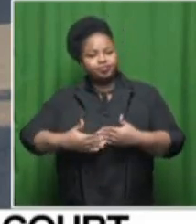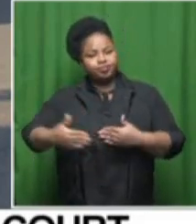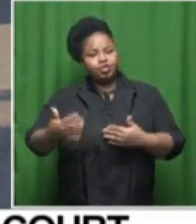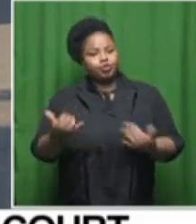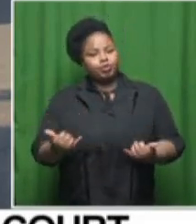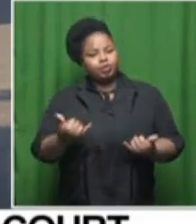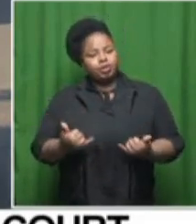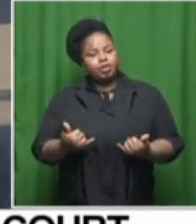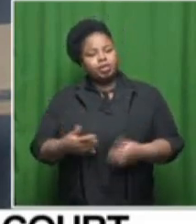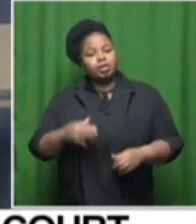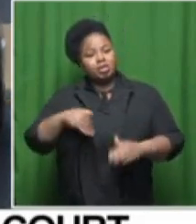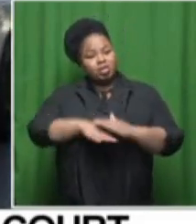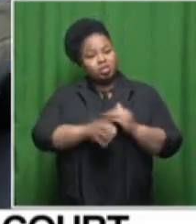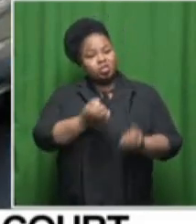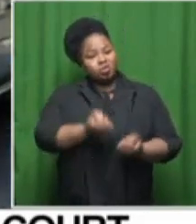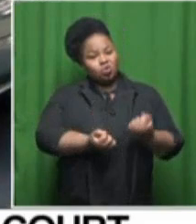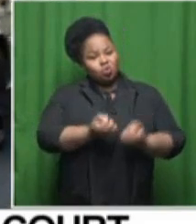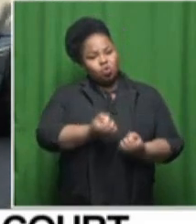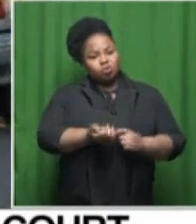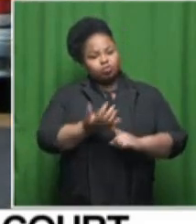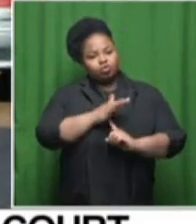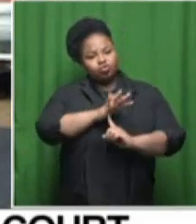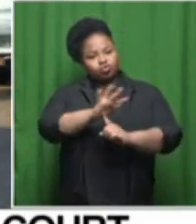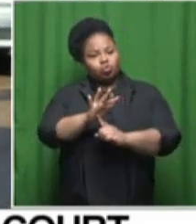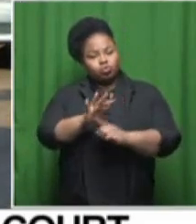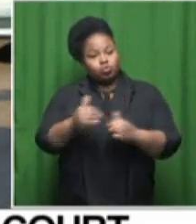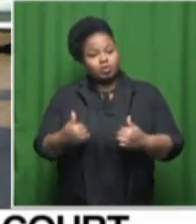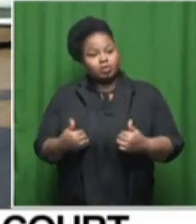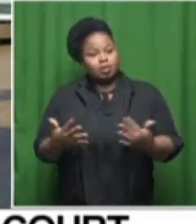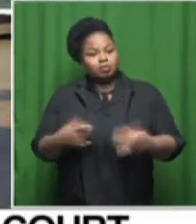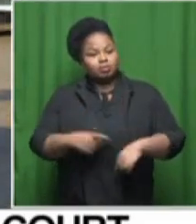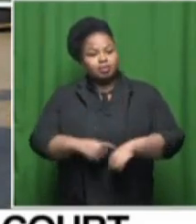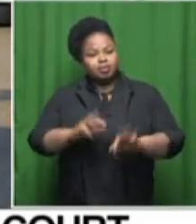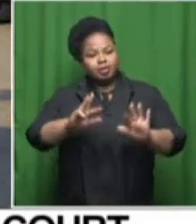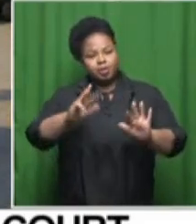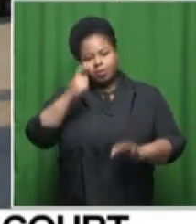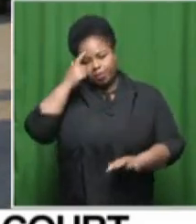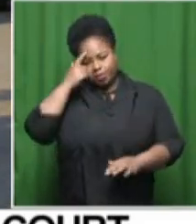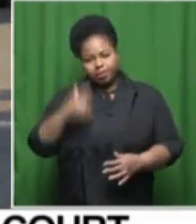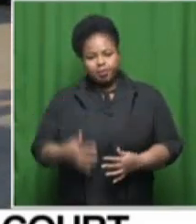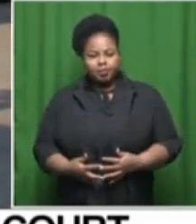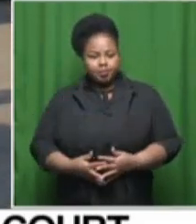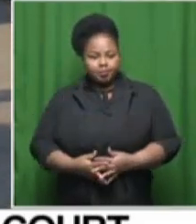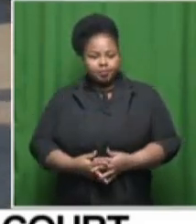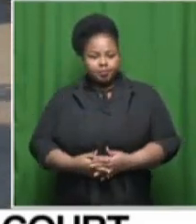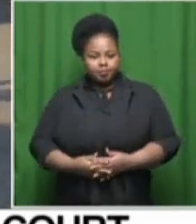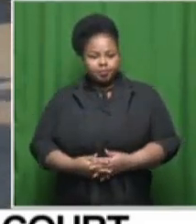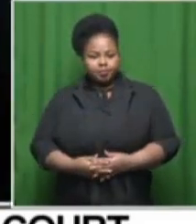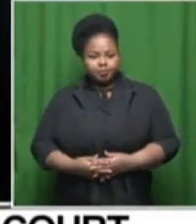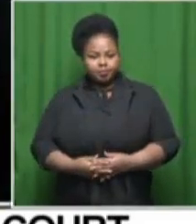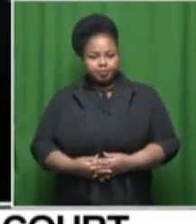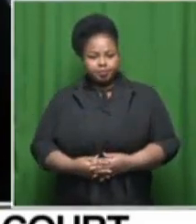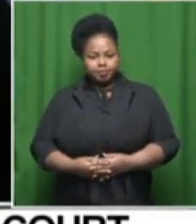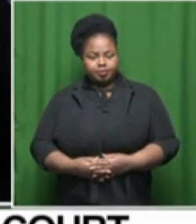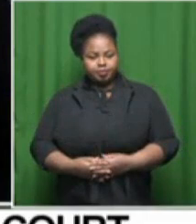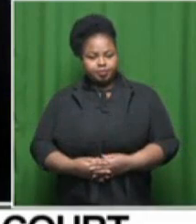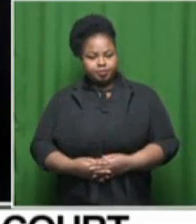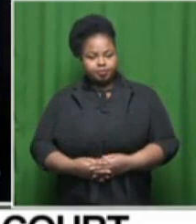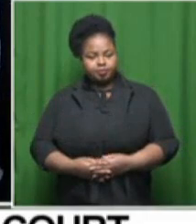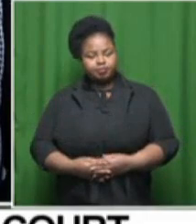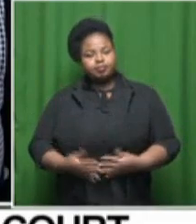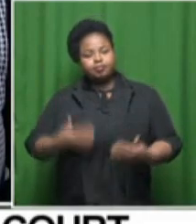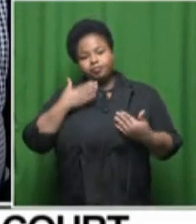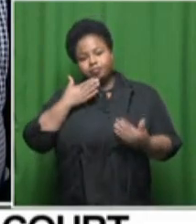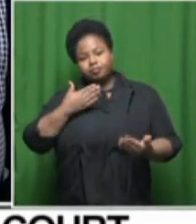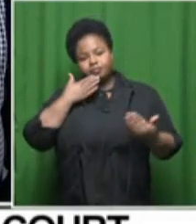the proceedings. They're expected to appear here by about 9 o'clock. But that's it for me for now. Back to you in studio, Sakina. Well, thank you